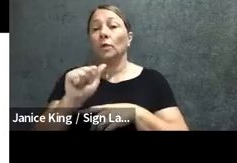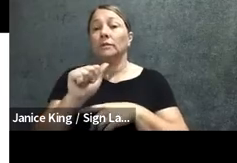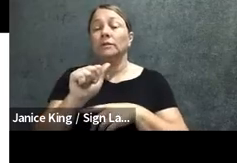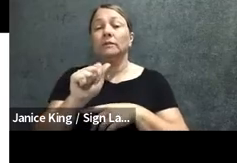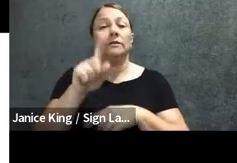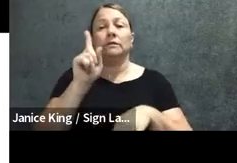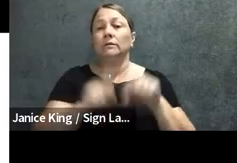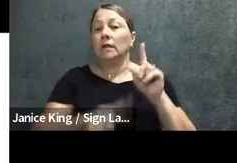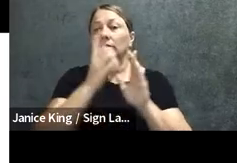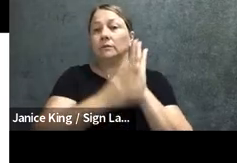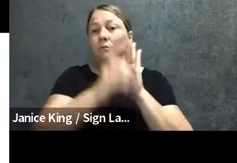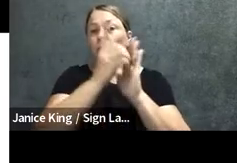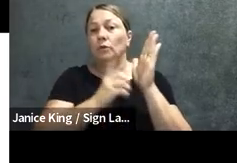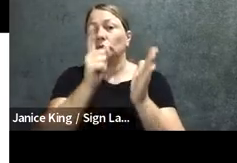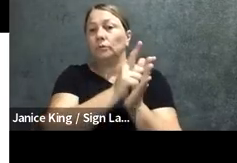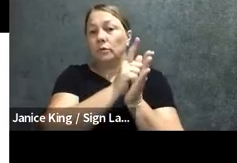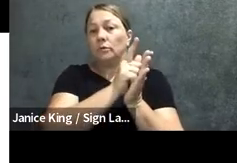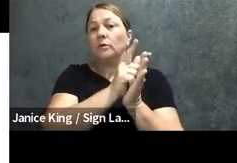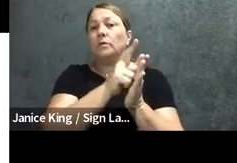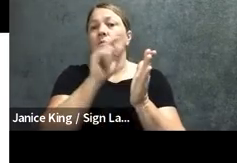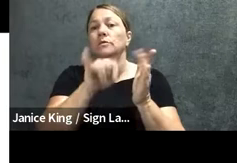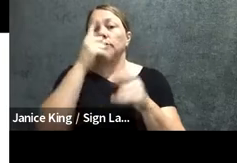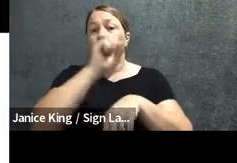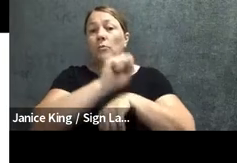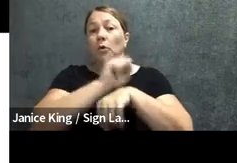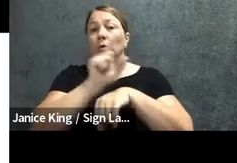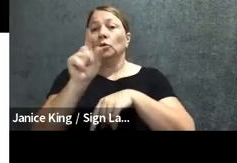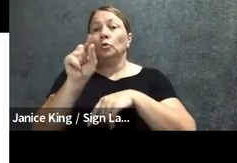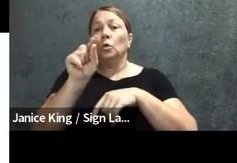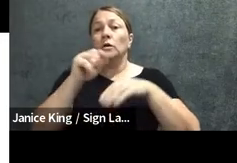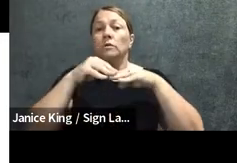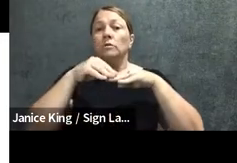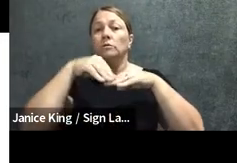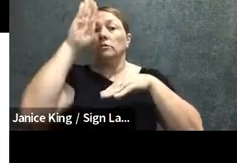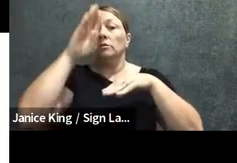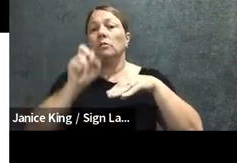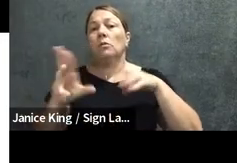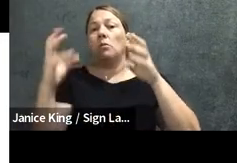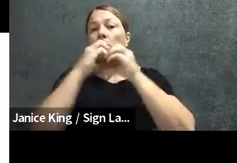employees, and in some cases, 25 or more.